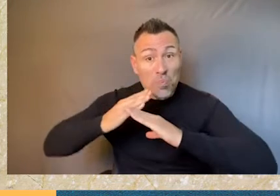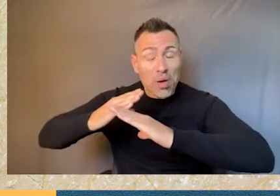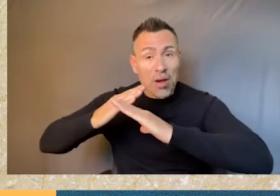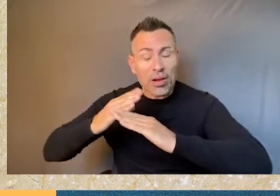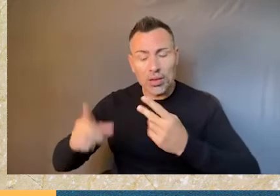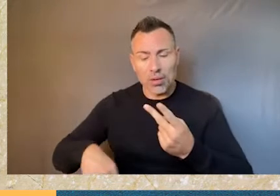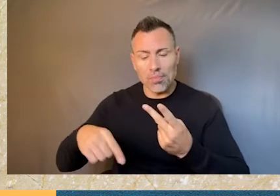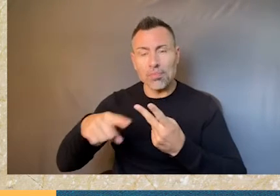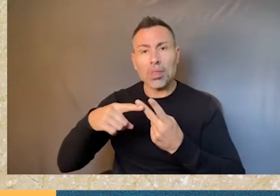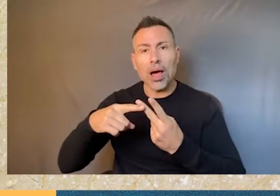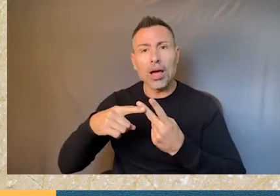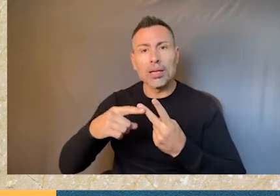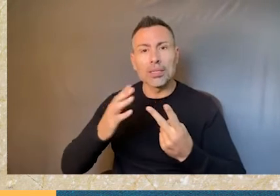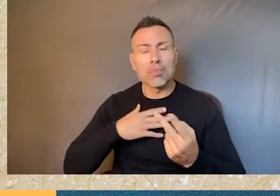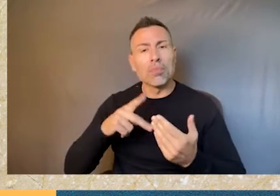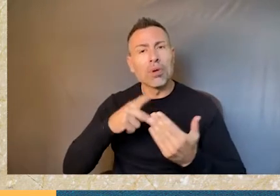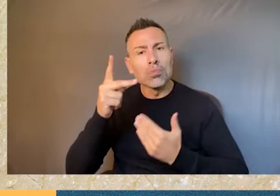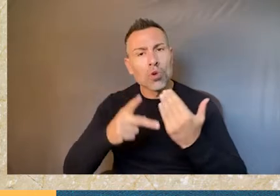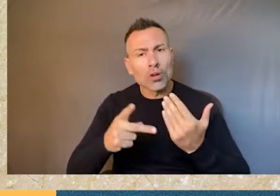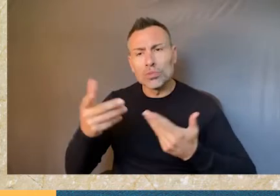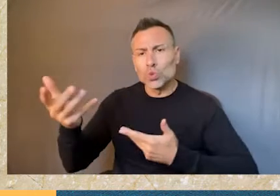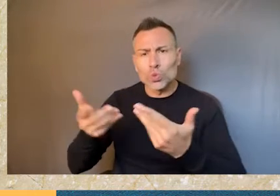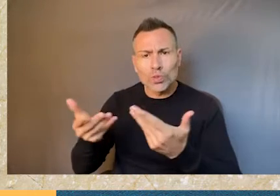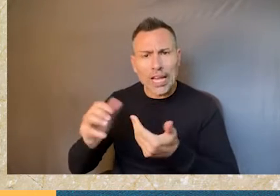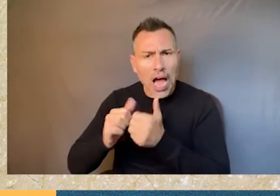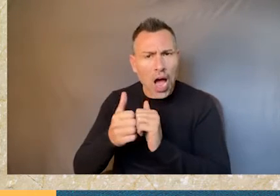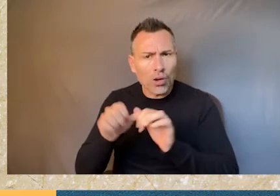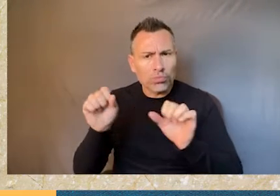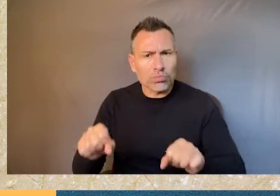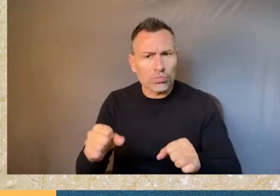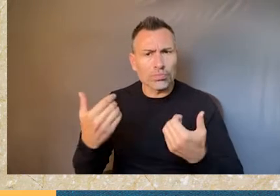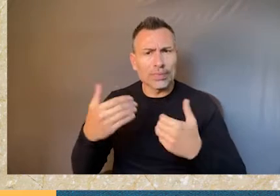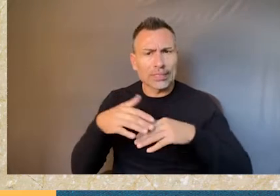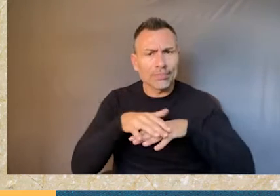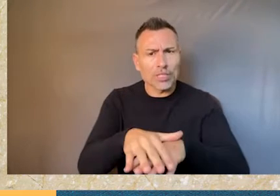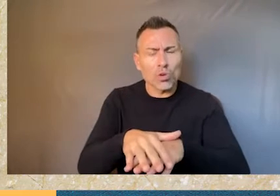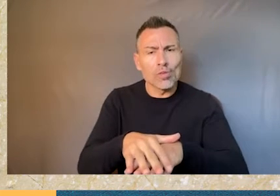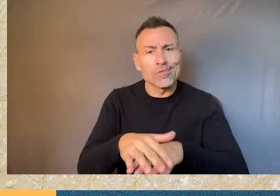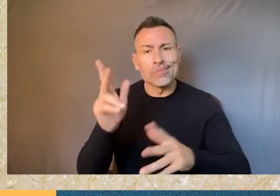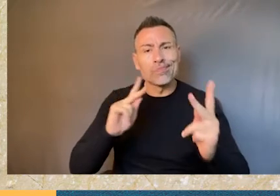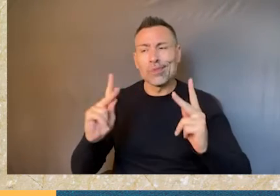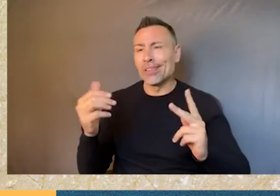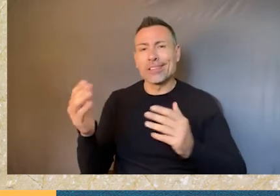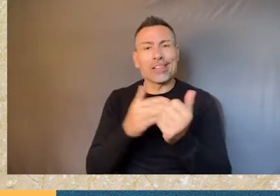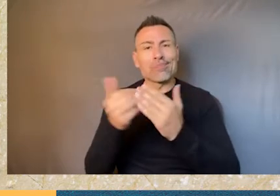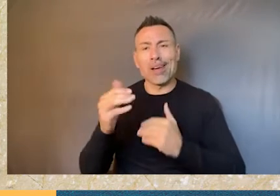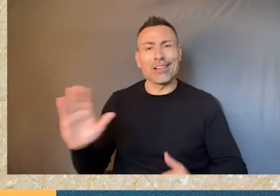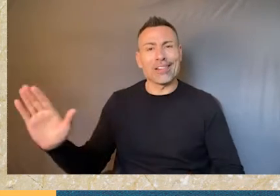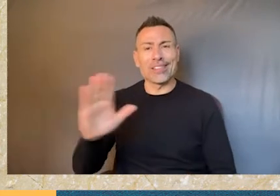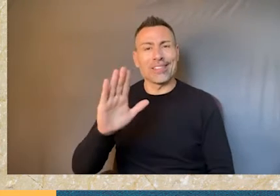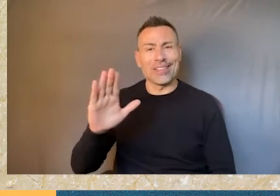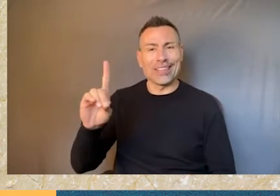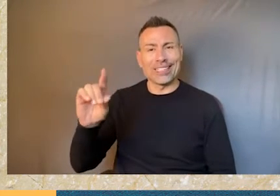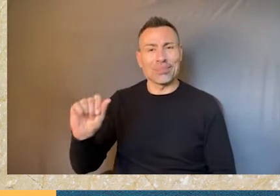to design my programs and my services so that anyone can come in and enjoy them and use them without needing